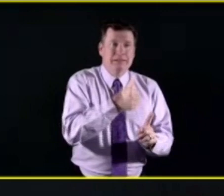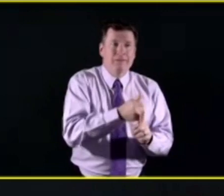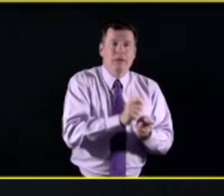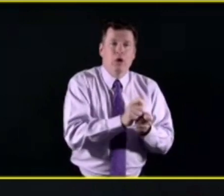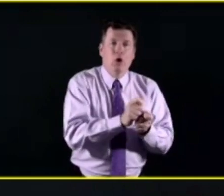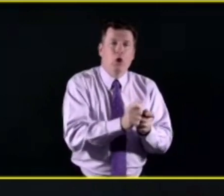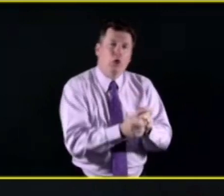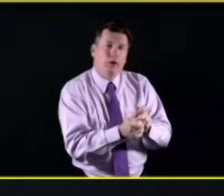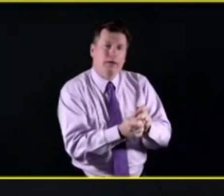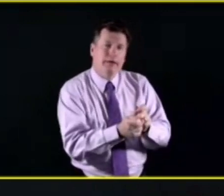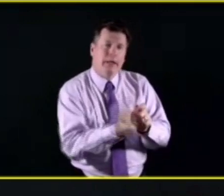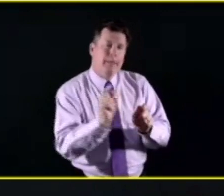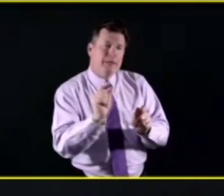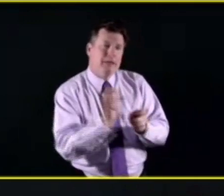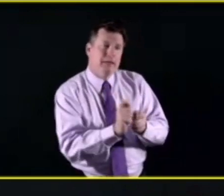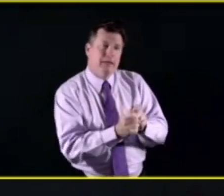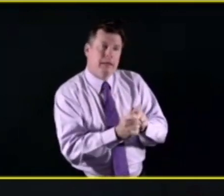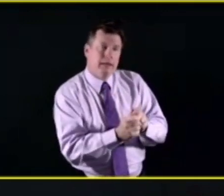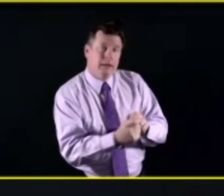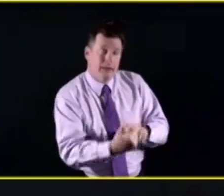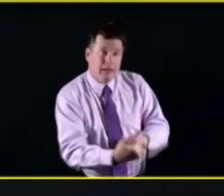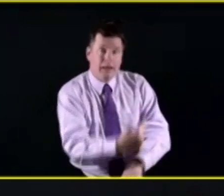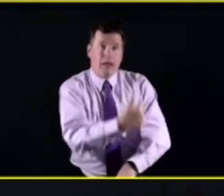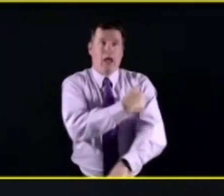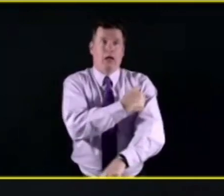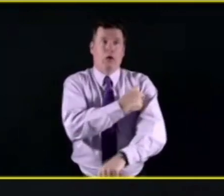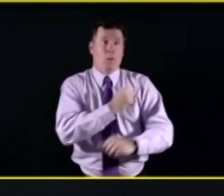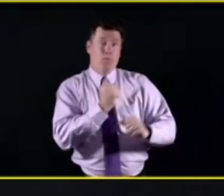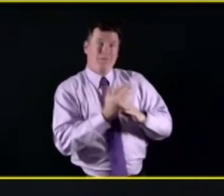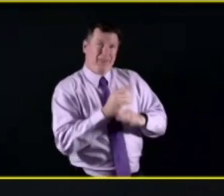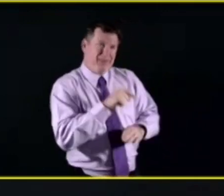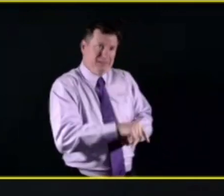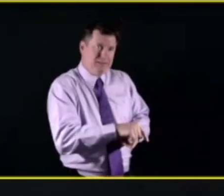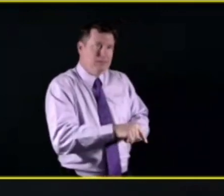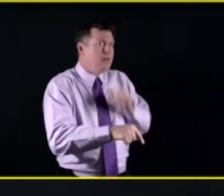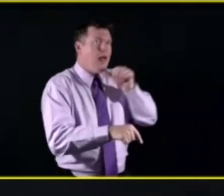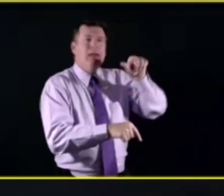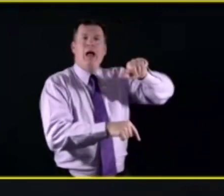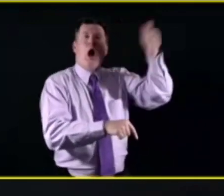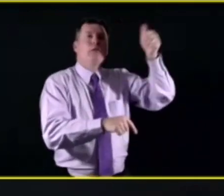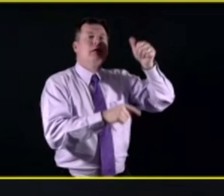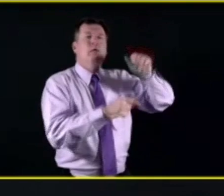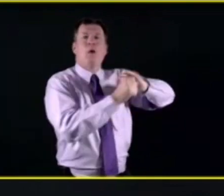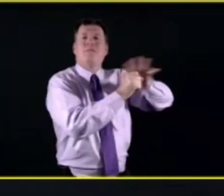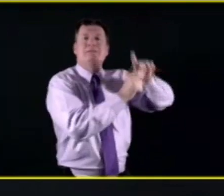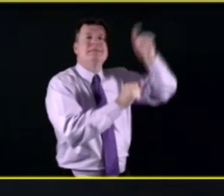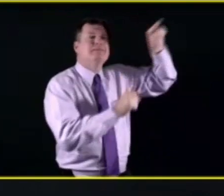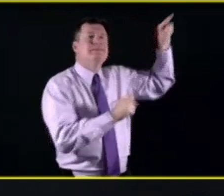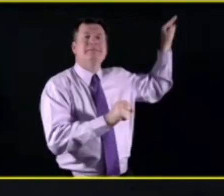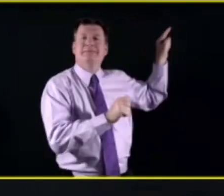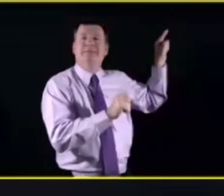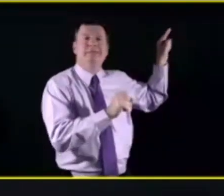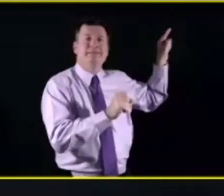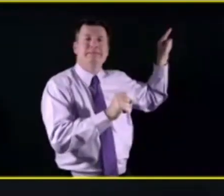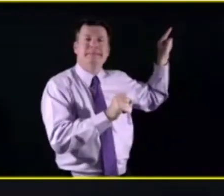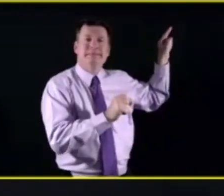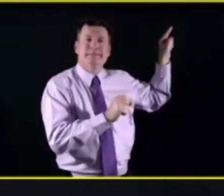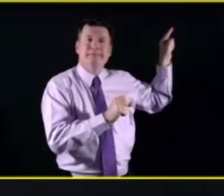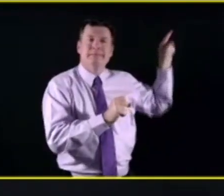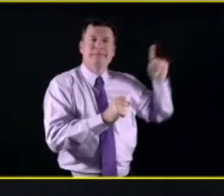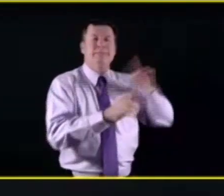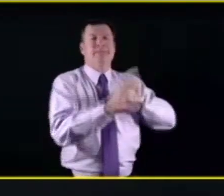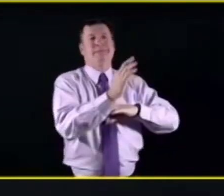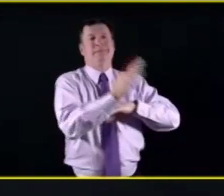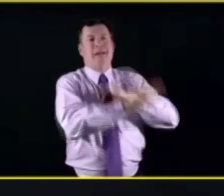to, you know, give the message to make the protein, it's a more natural way to express the protein, and you get a